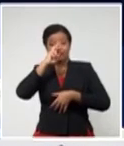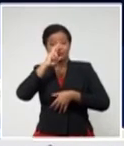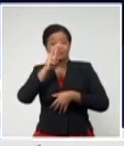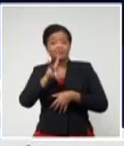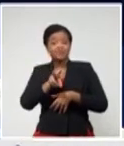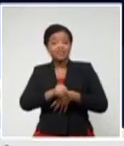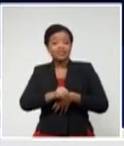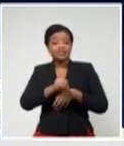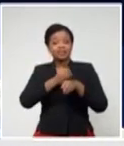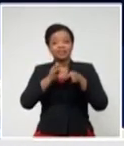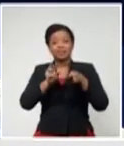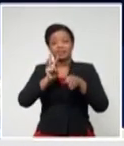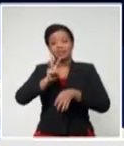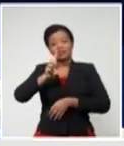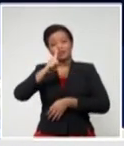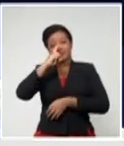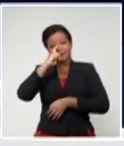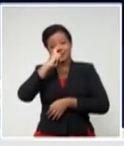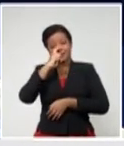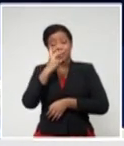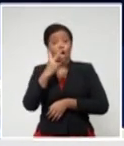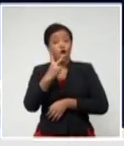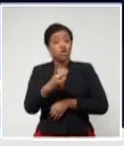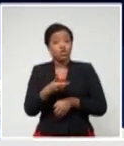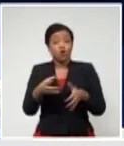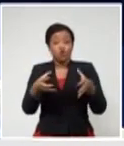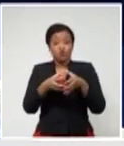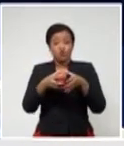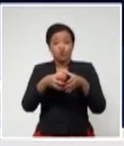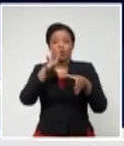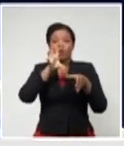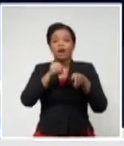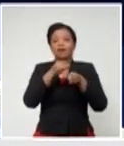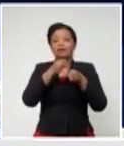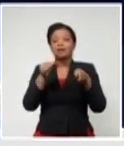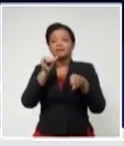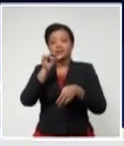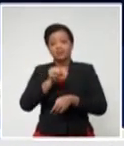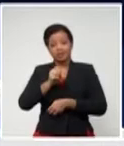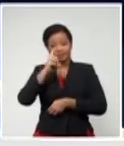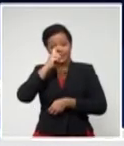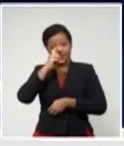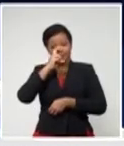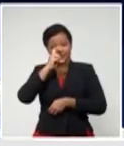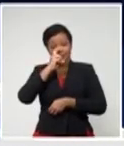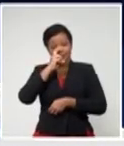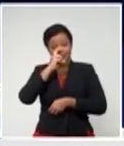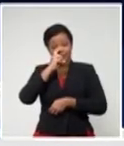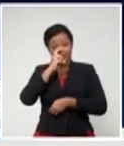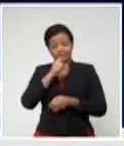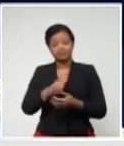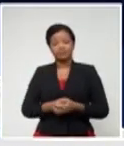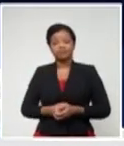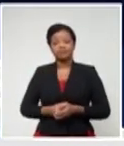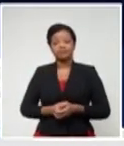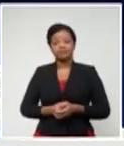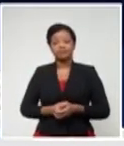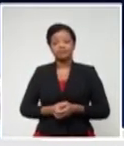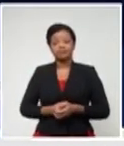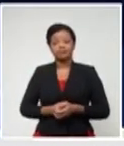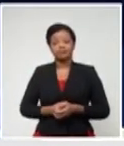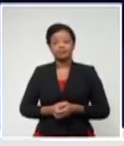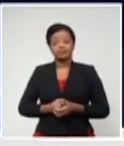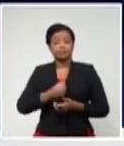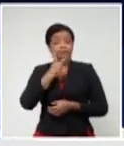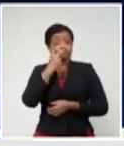as I previously mentioned, an 8-year-old child from Bauta. 12 cases are between 20 and 39 years of age,